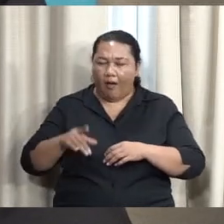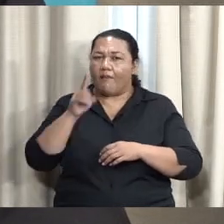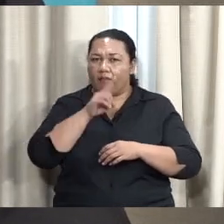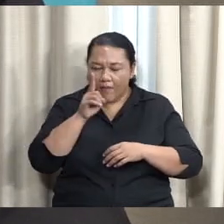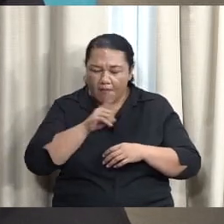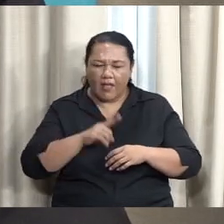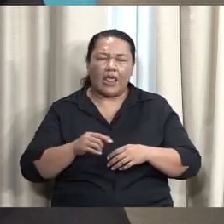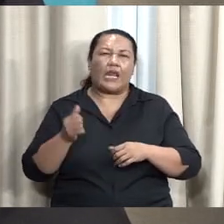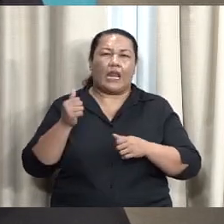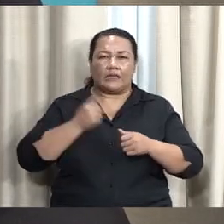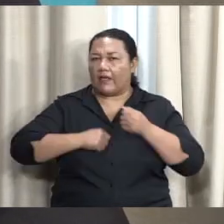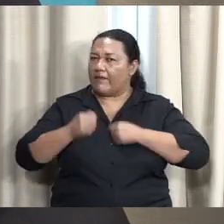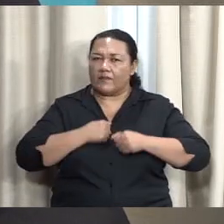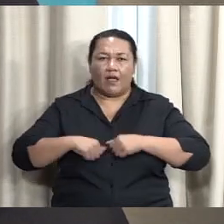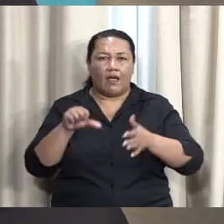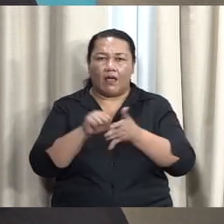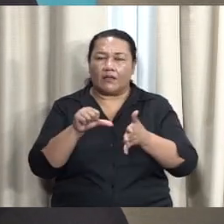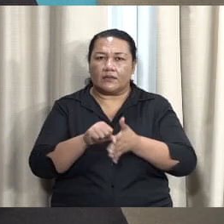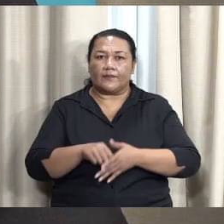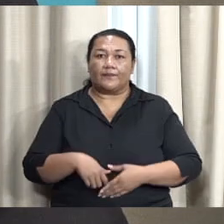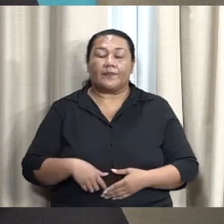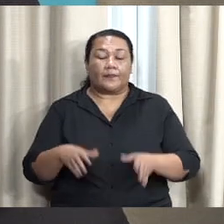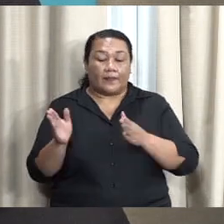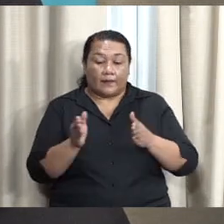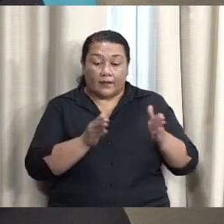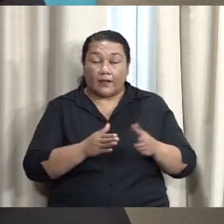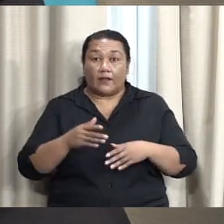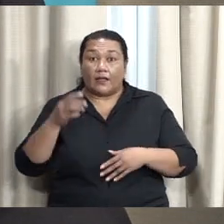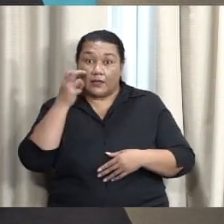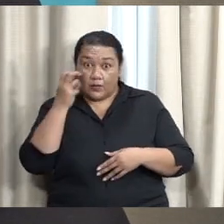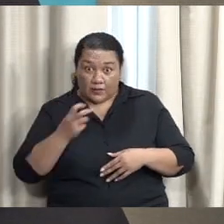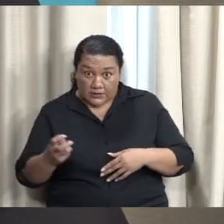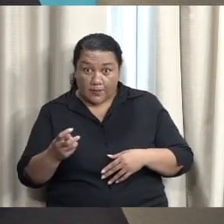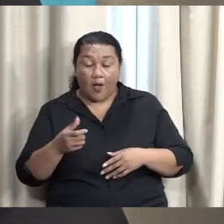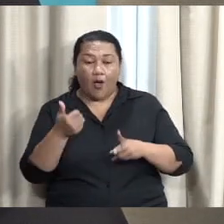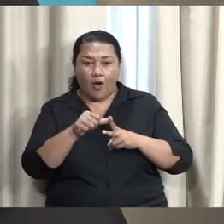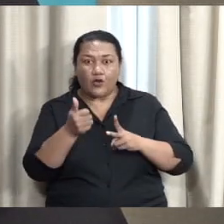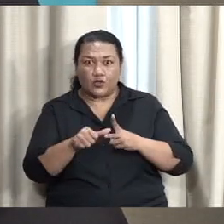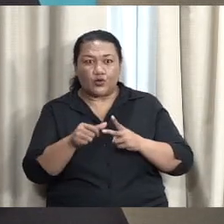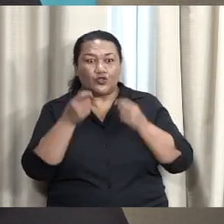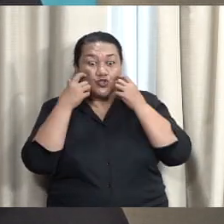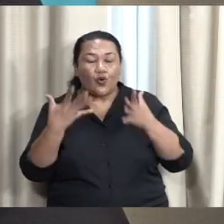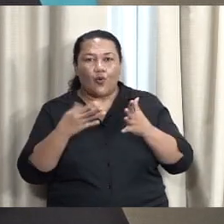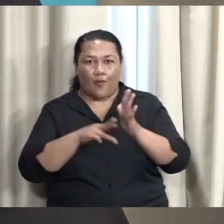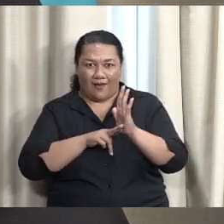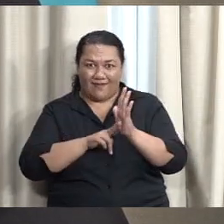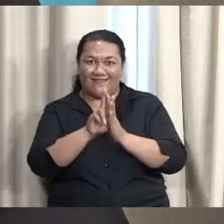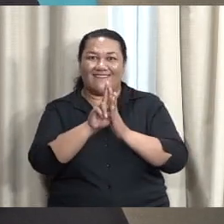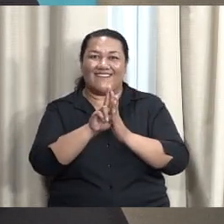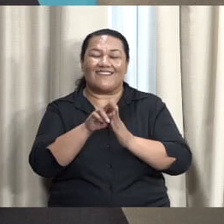Some sectors of our economy, particularly the tourism sector, have shown reasonable recovery, whilst